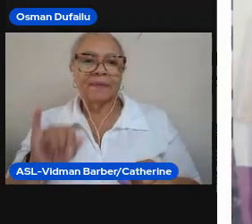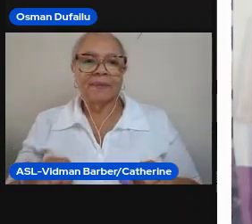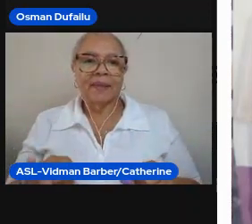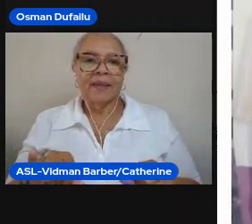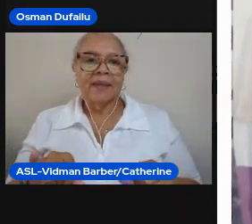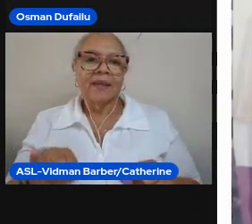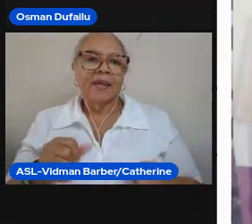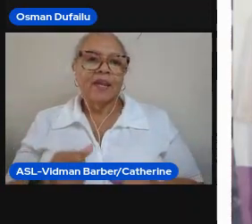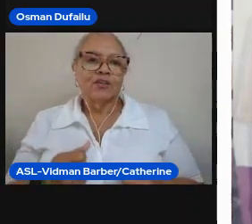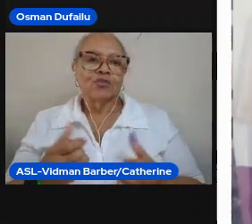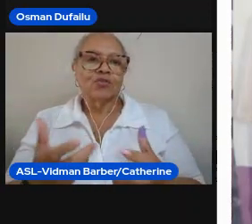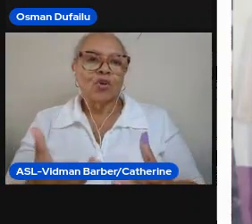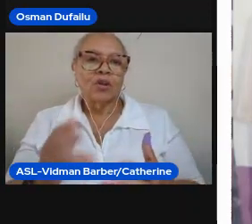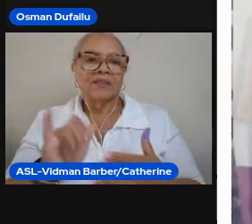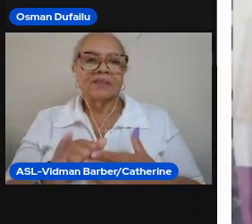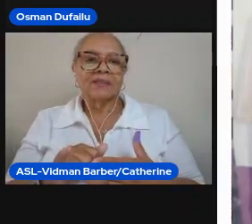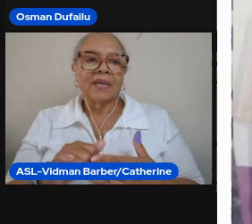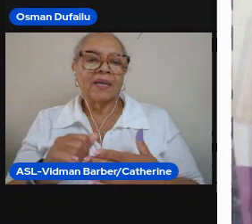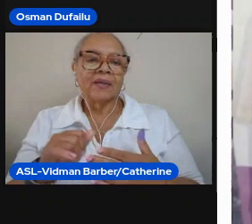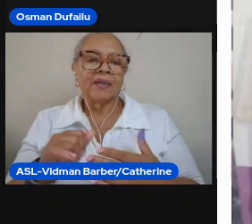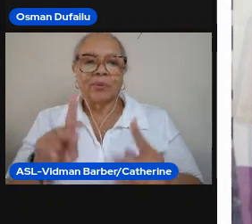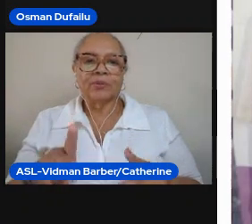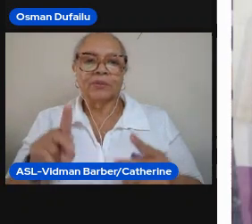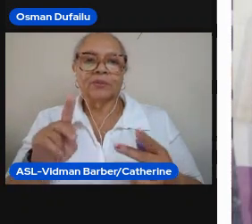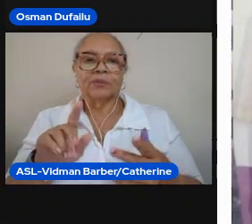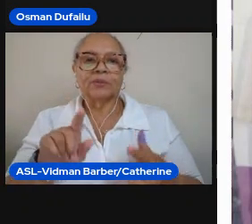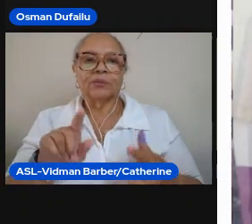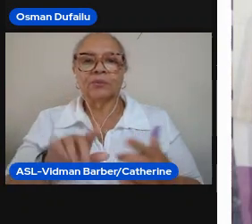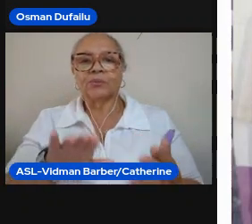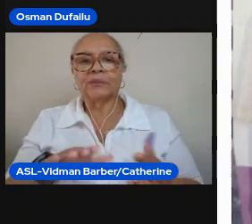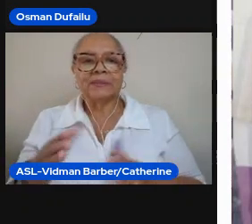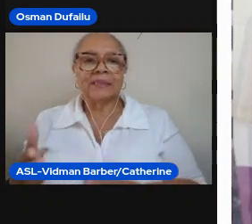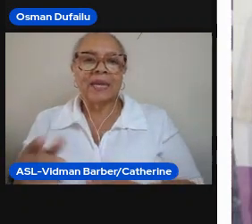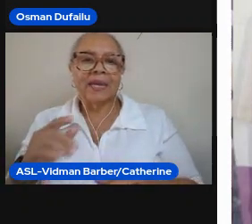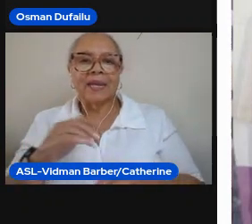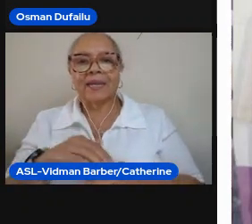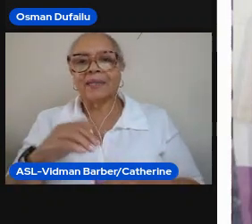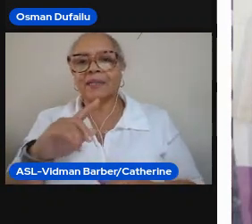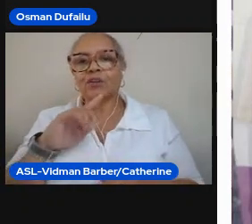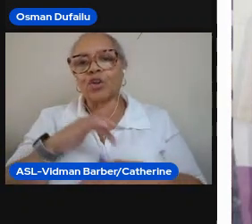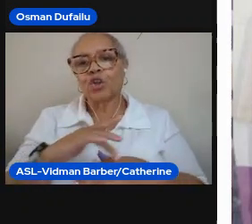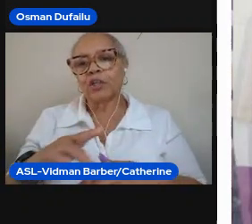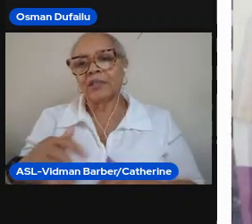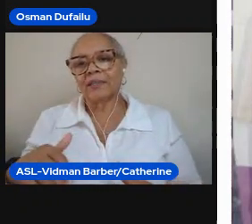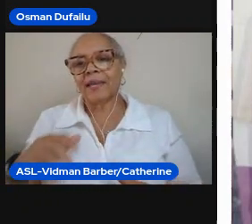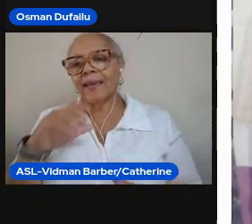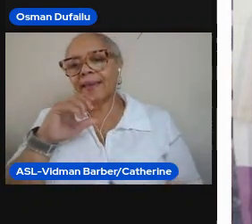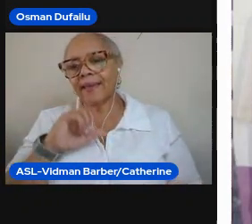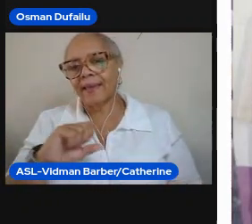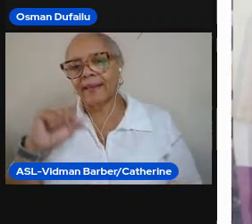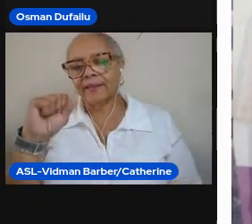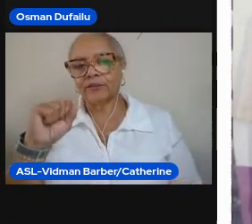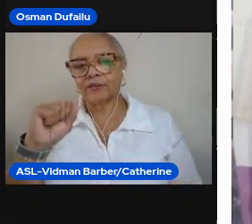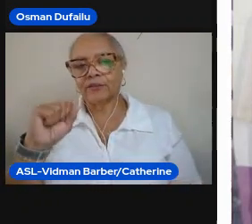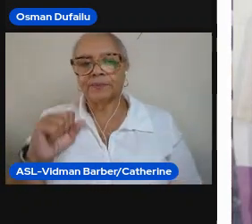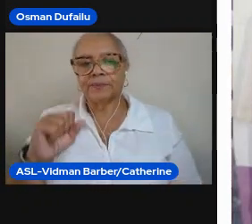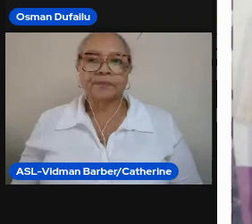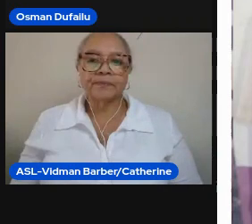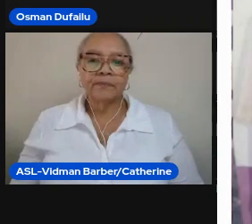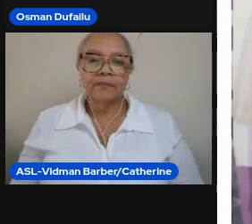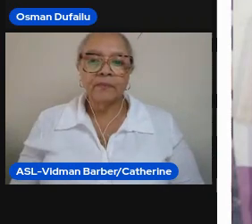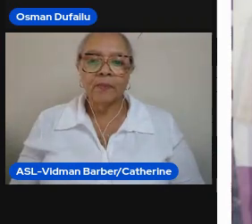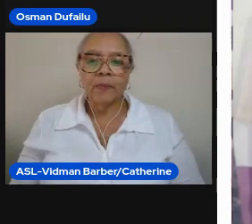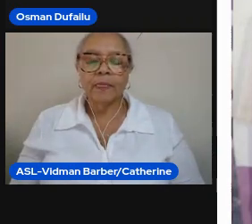has caused this promising person to die at such an early age? So this really